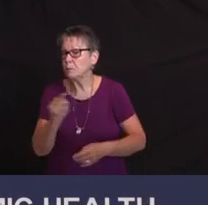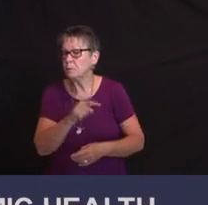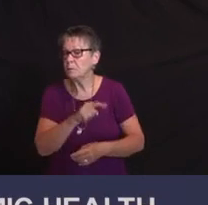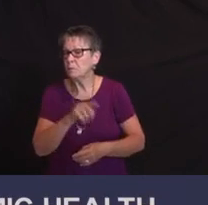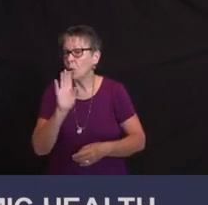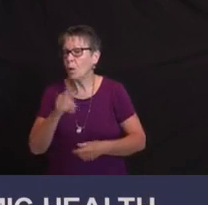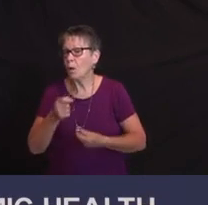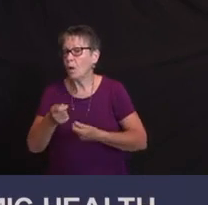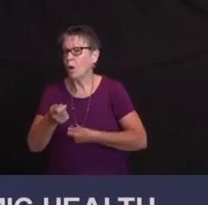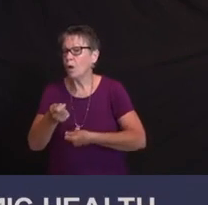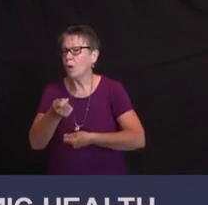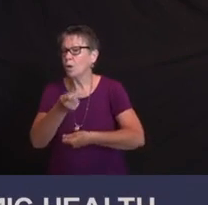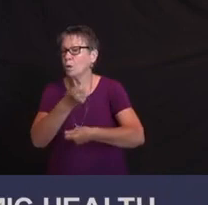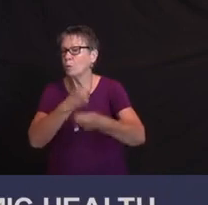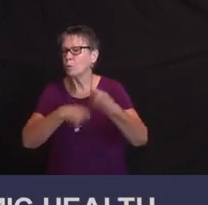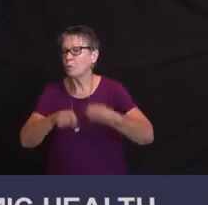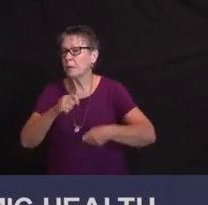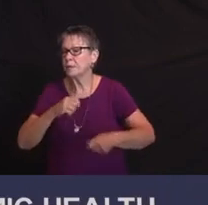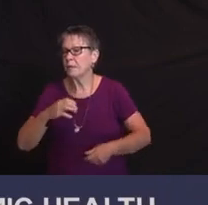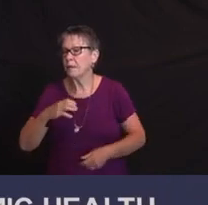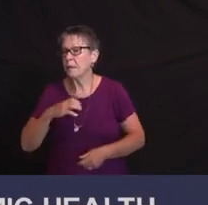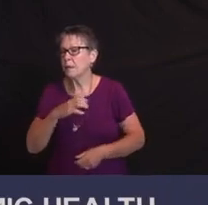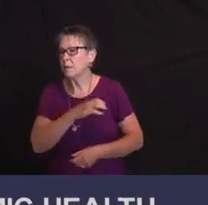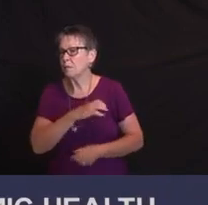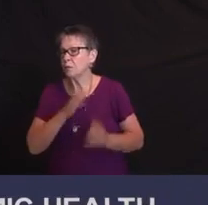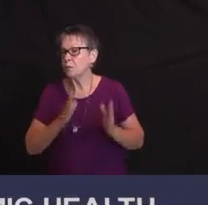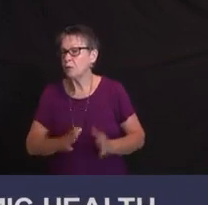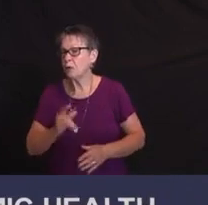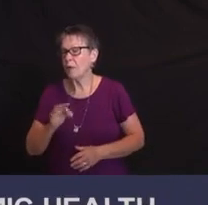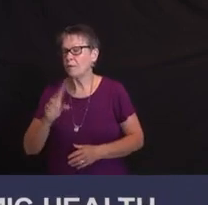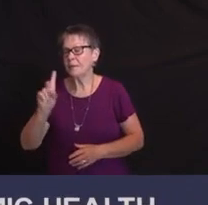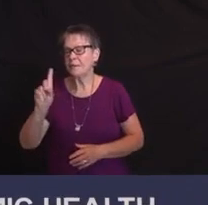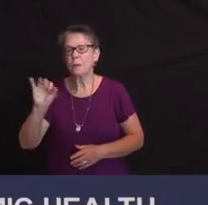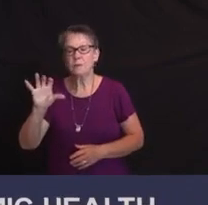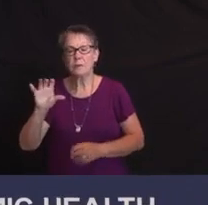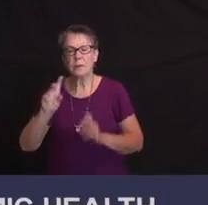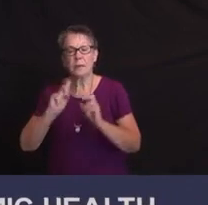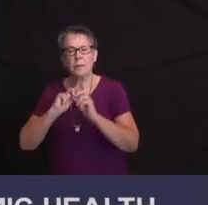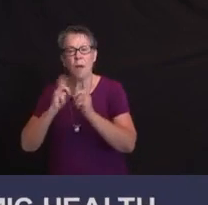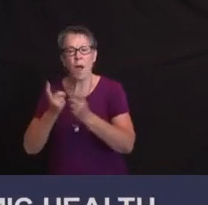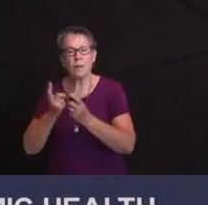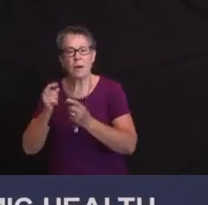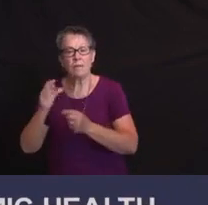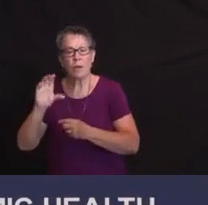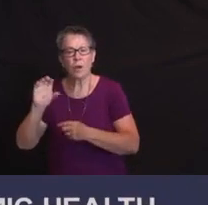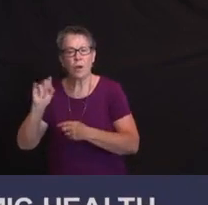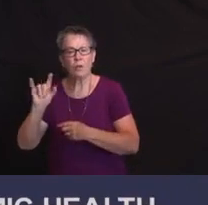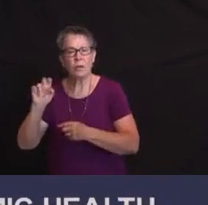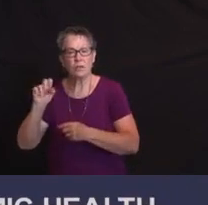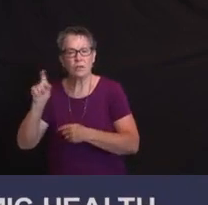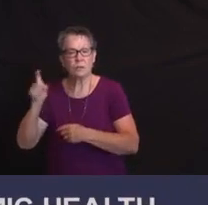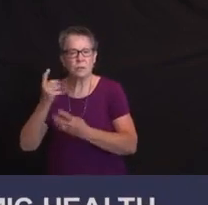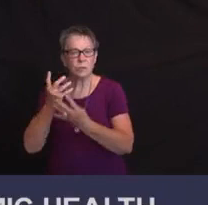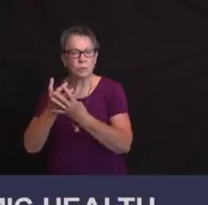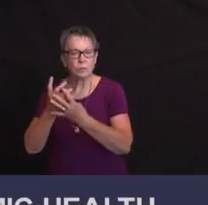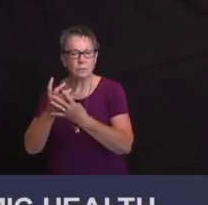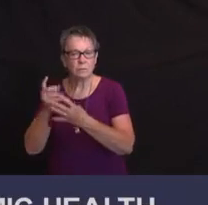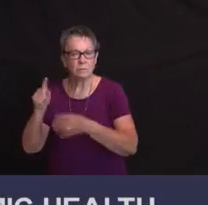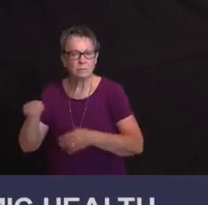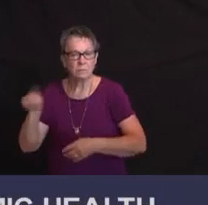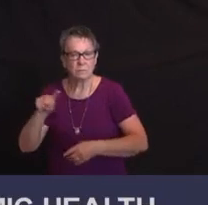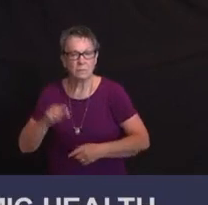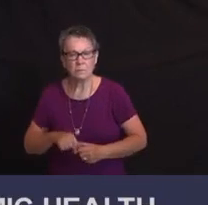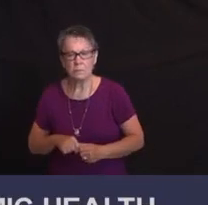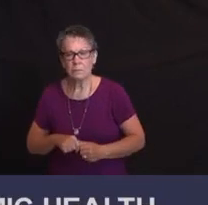So, again, good to see you. I have a lot of respect for Randy. We do a lot together. And by the way, people